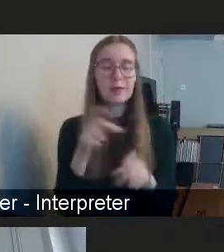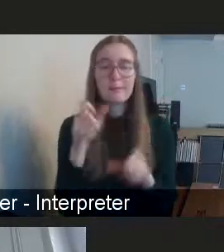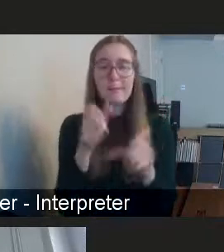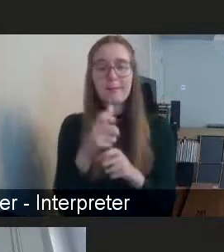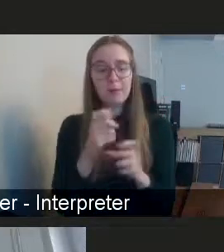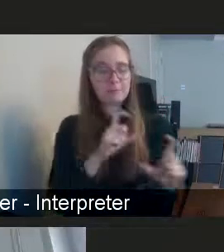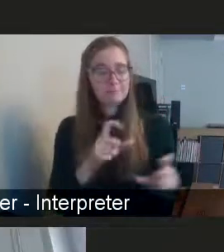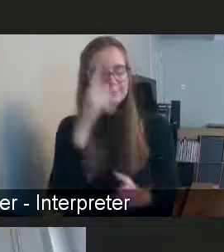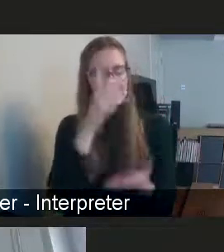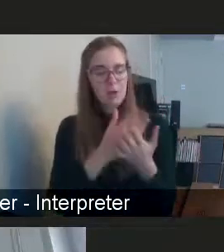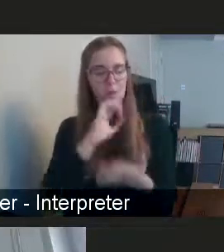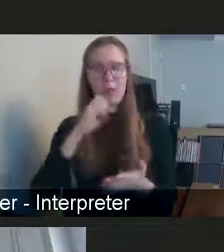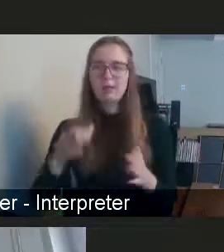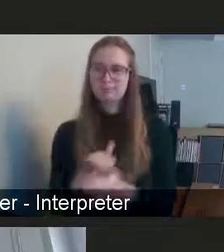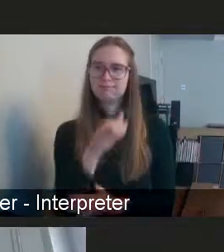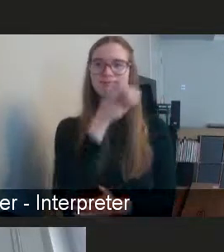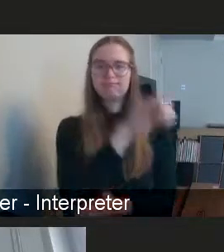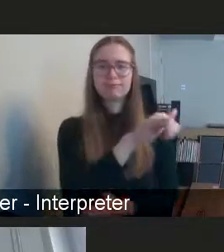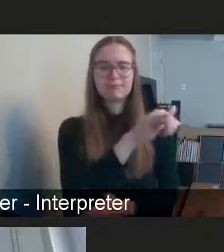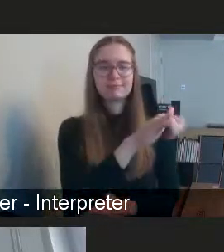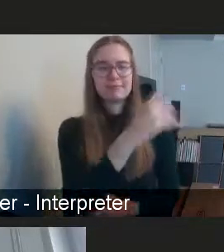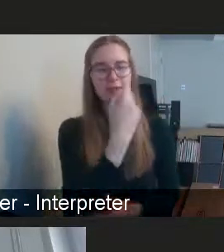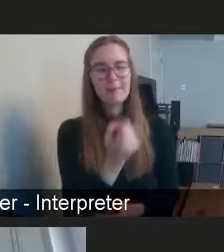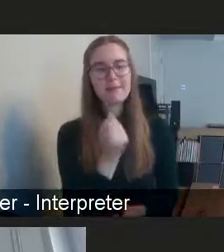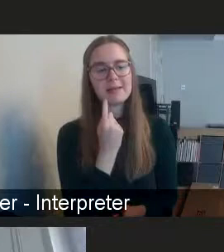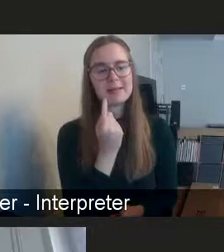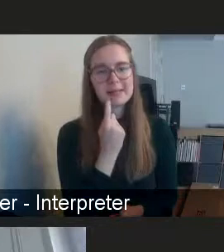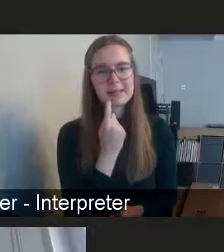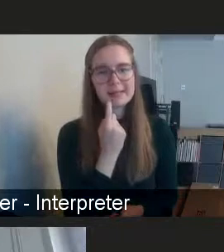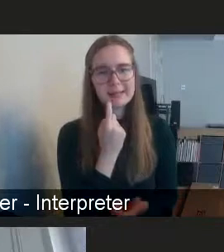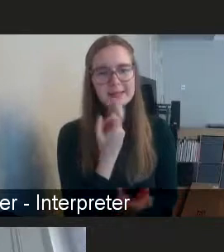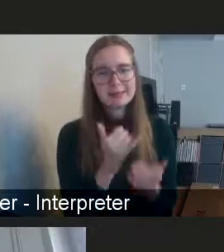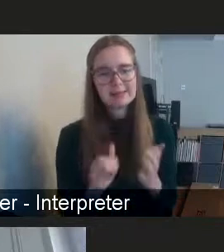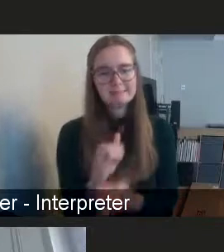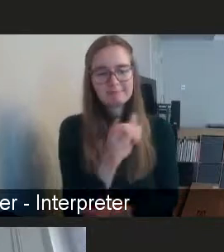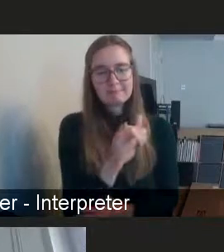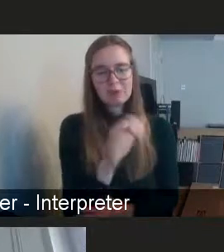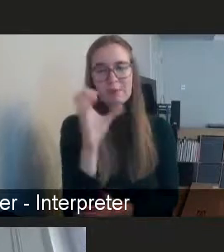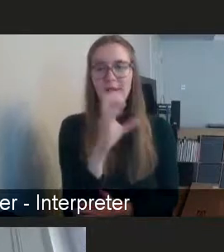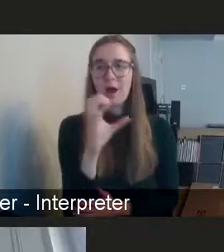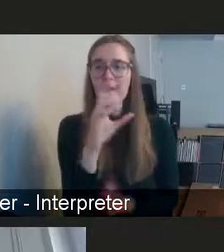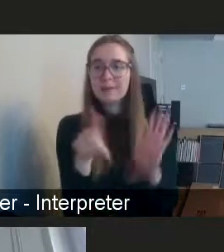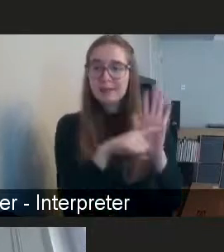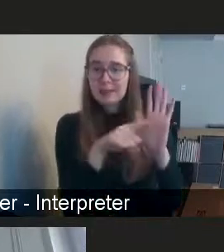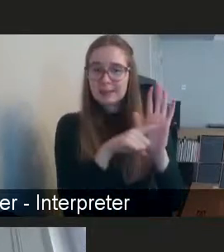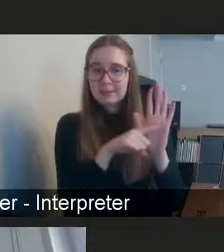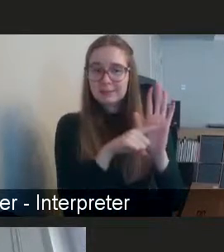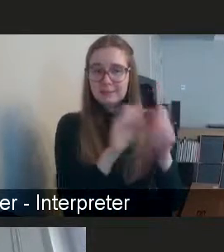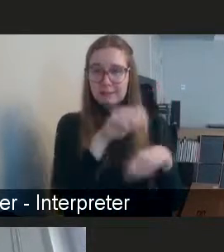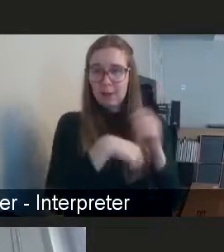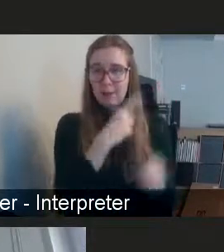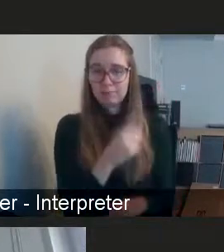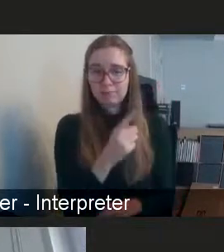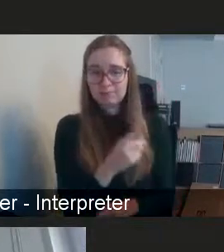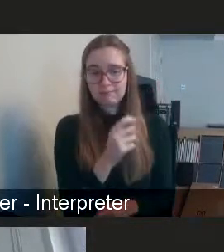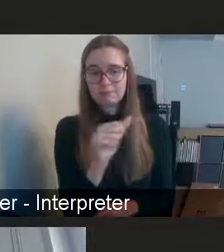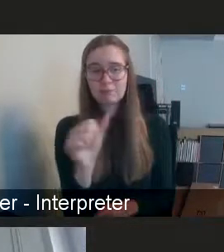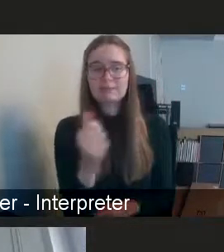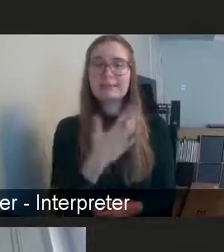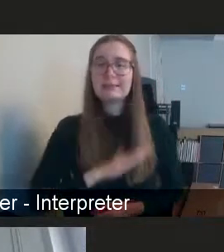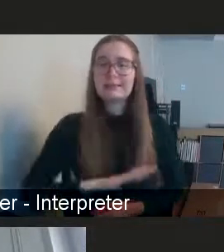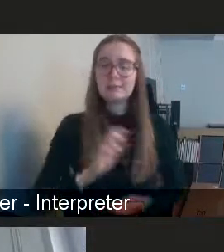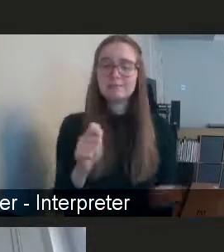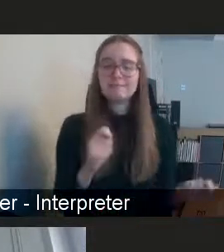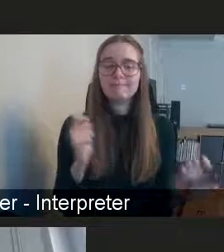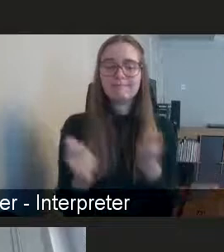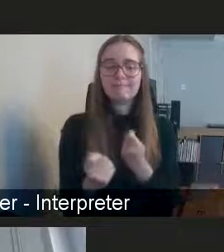difficult to make flying carbon negative. And that would need to be compensated for by the kind of